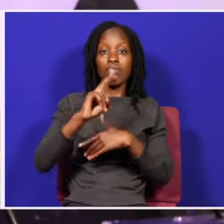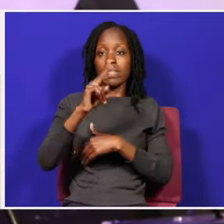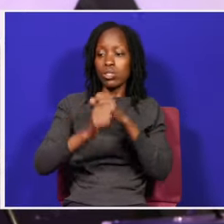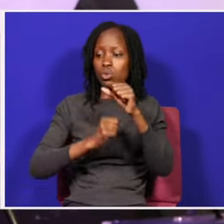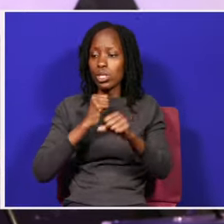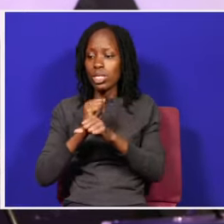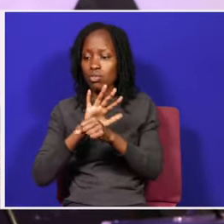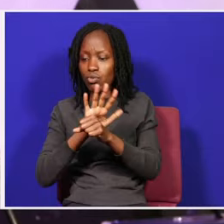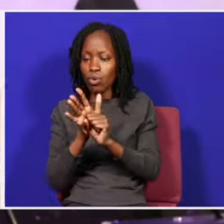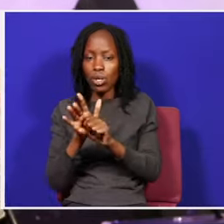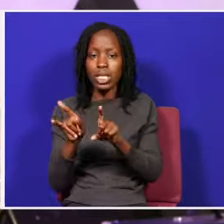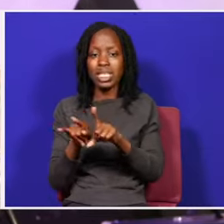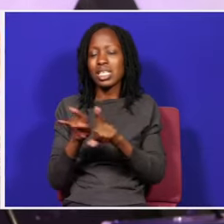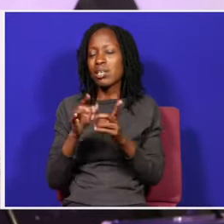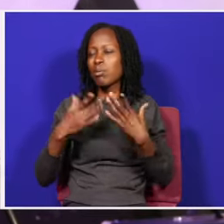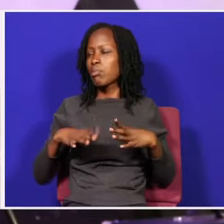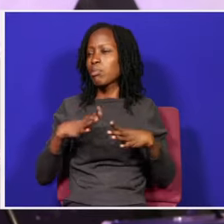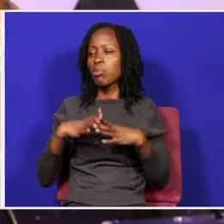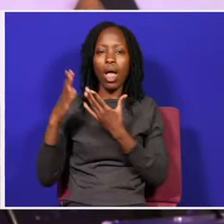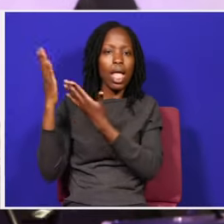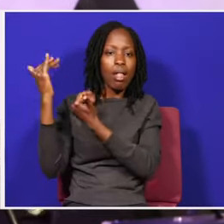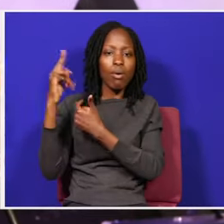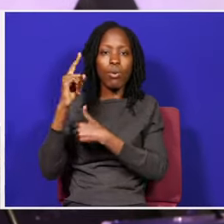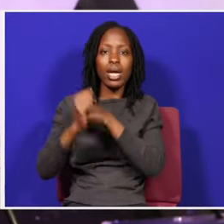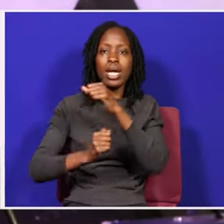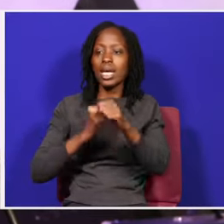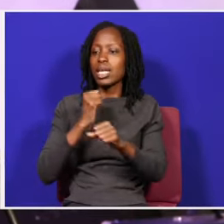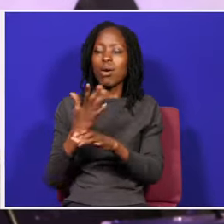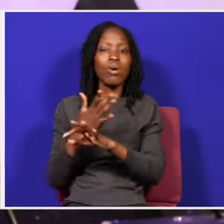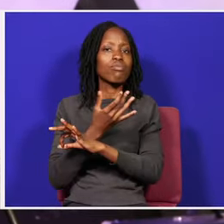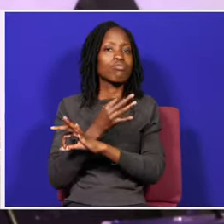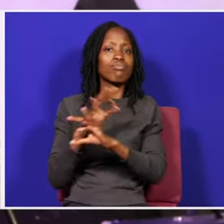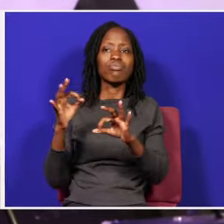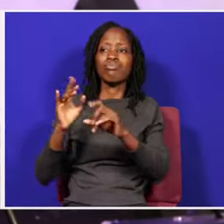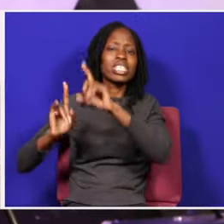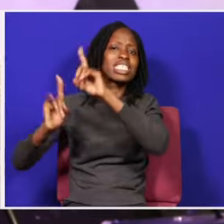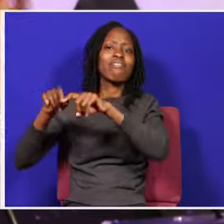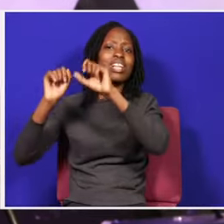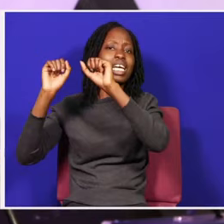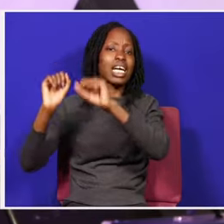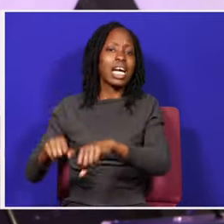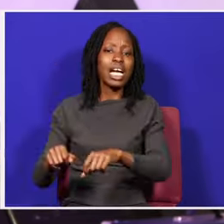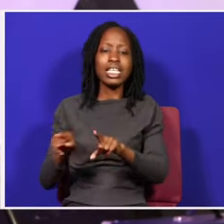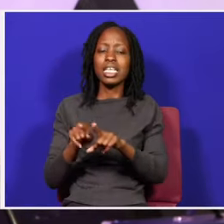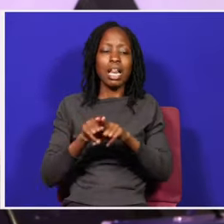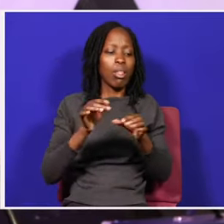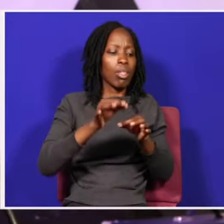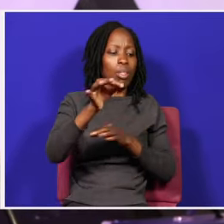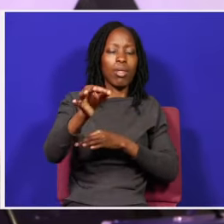looked forward to at least a year of no restrictions for travel, no social